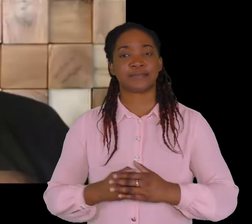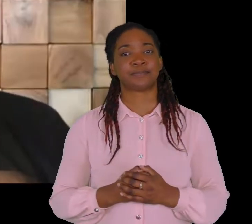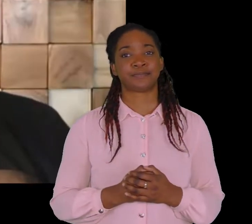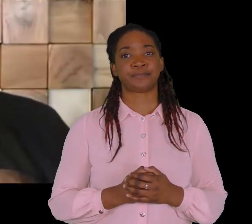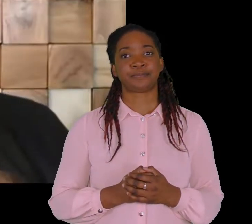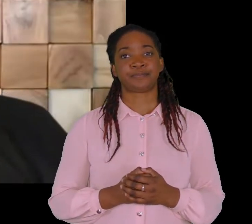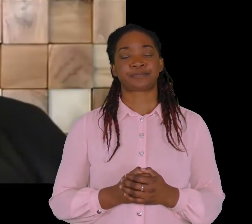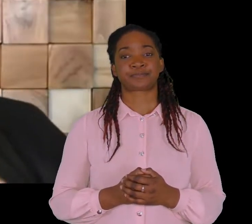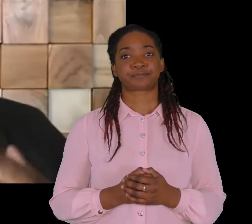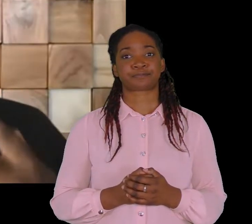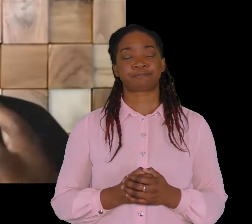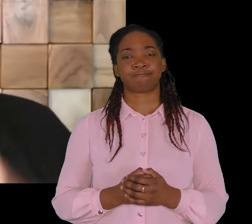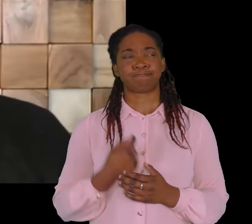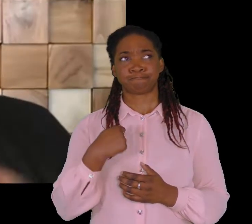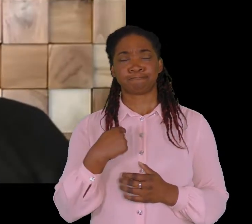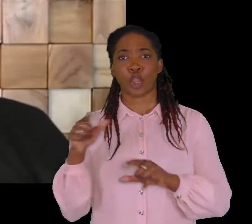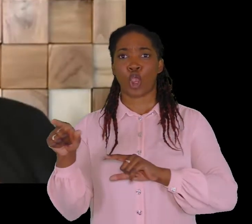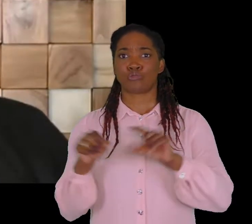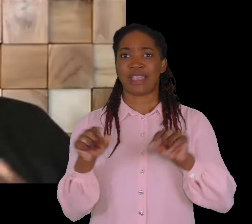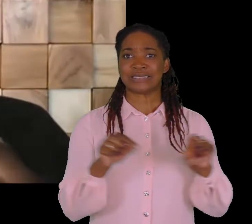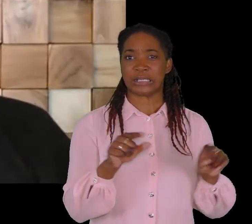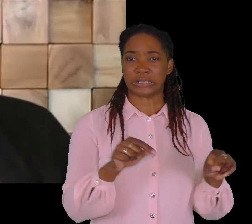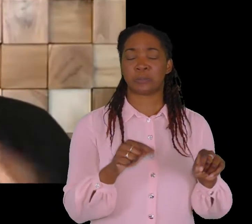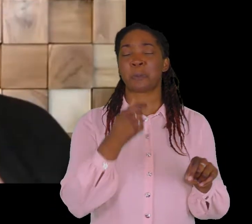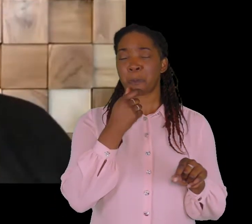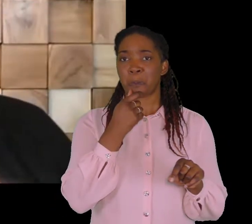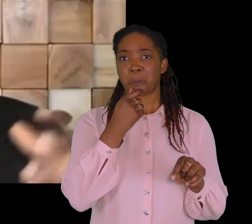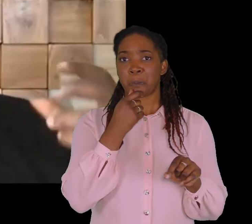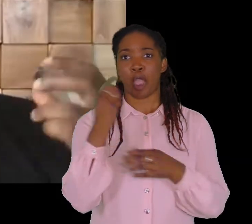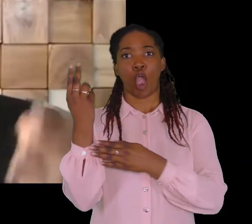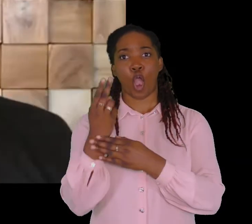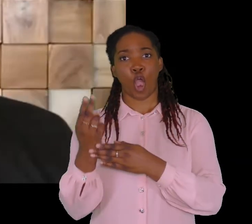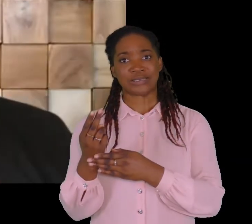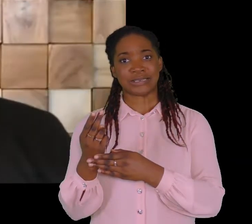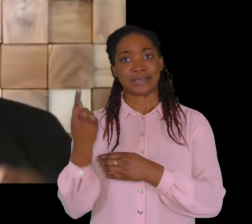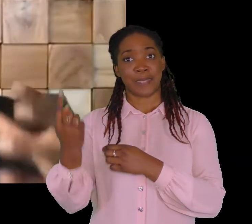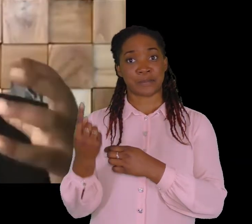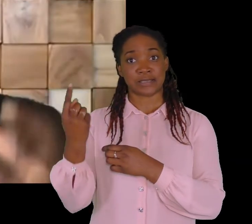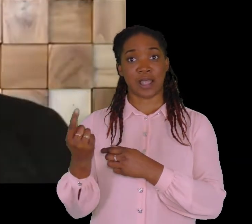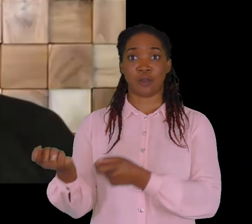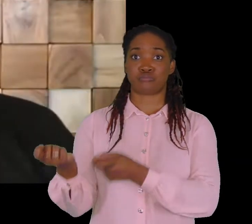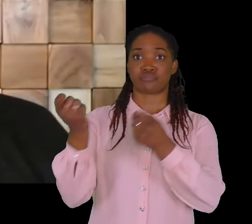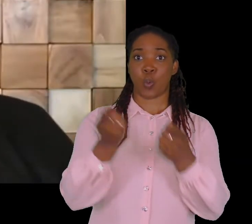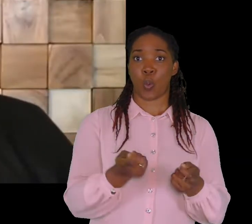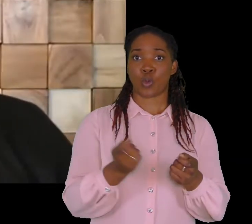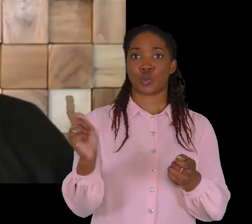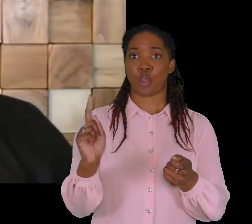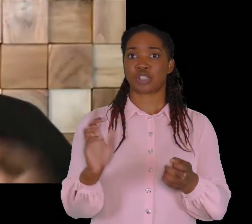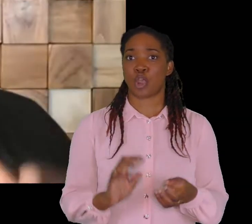sense, what artists brought to that was a sense of a craft, of actually getting down, doing the nitty